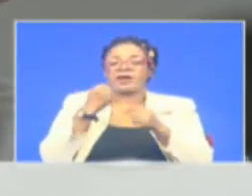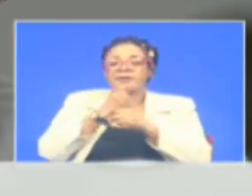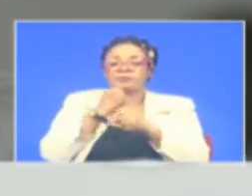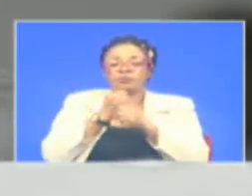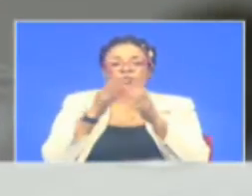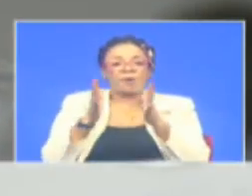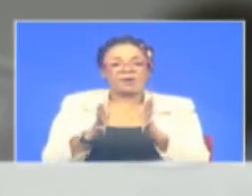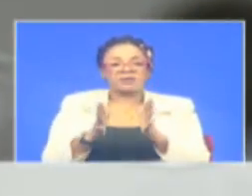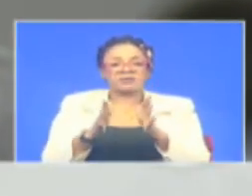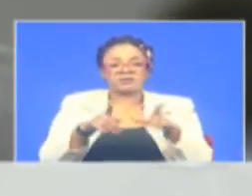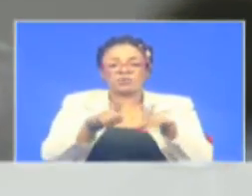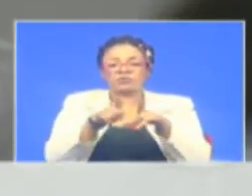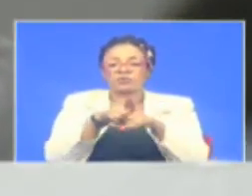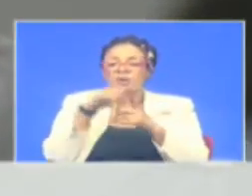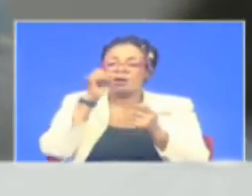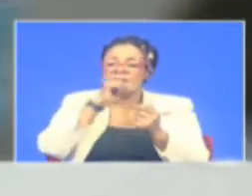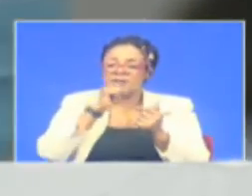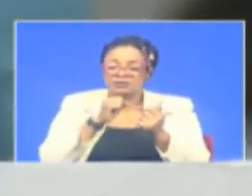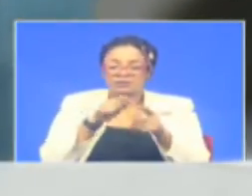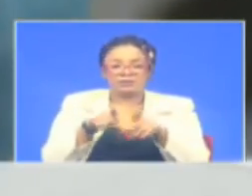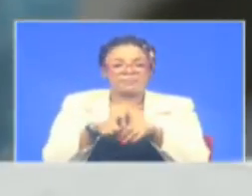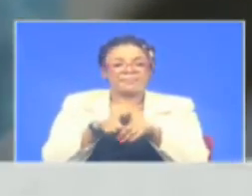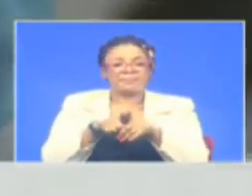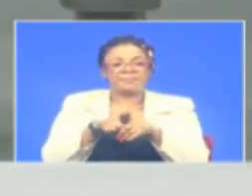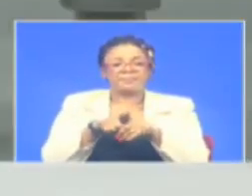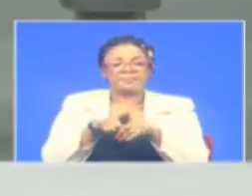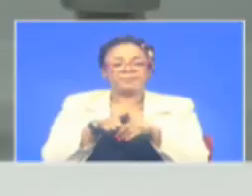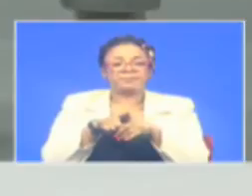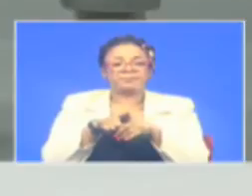the elderly as well.